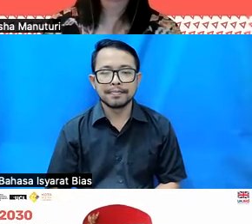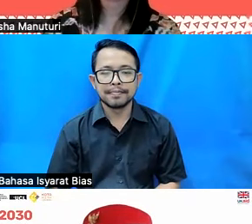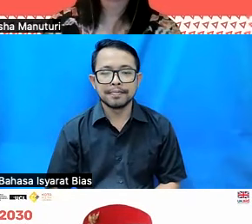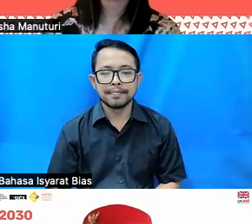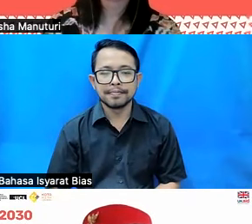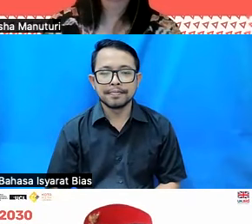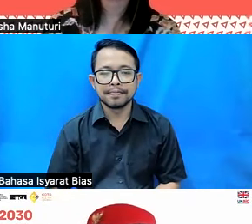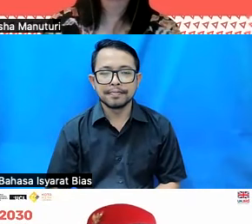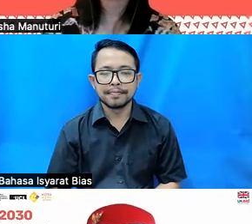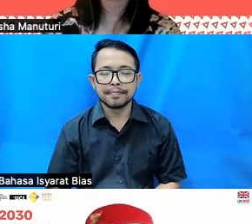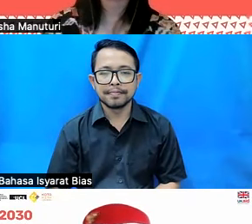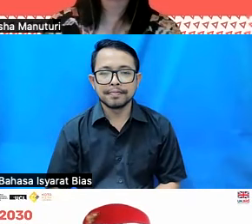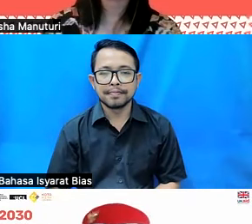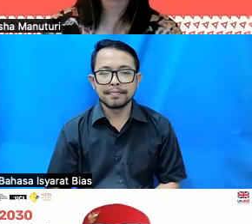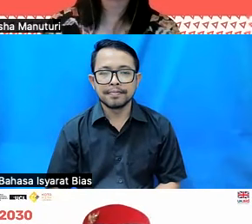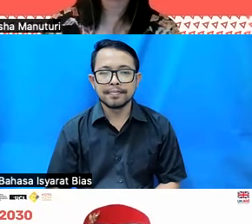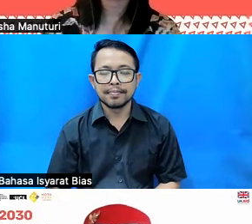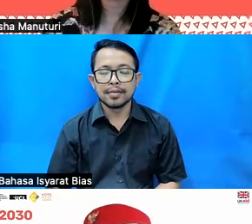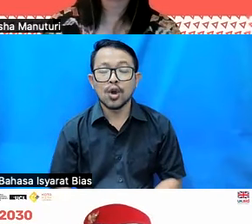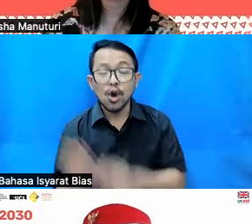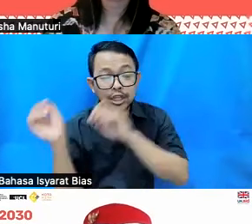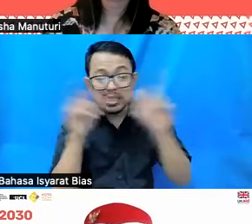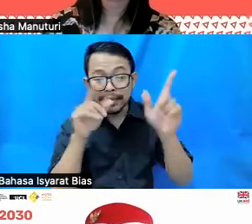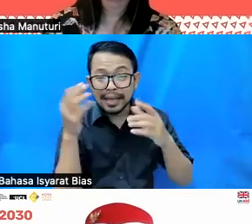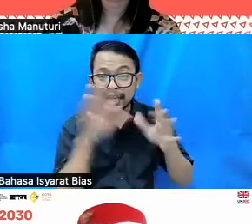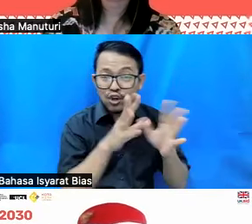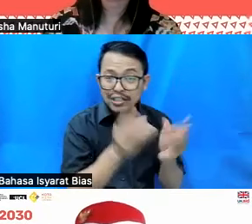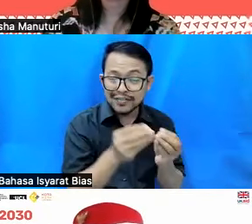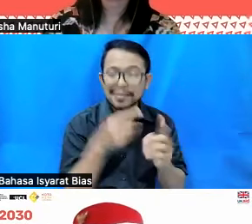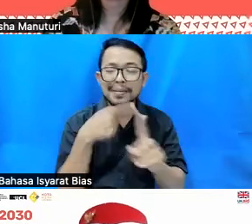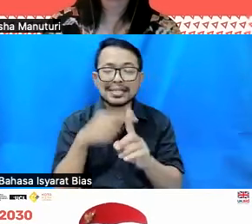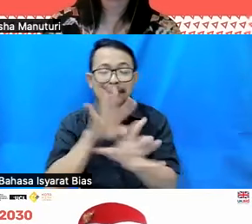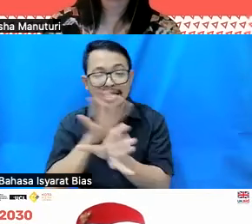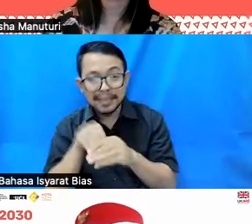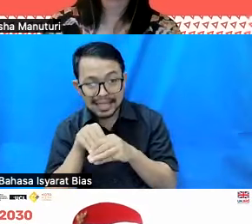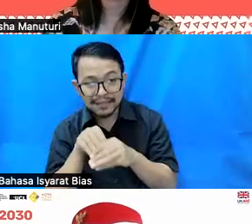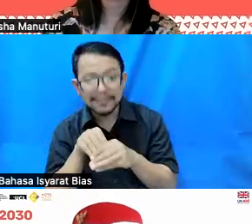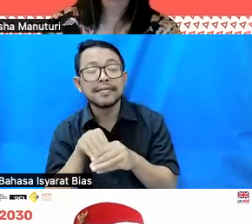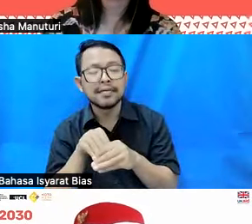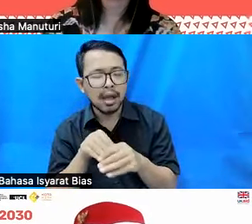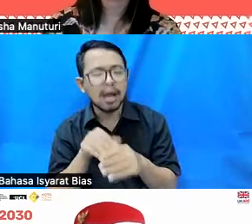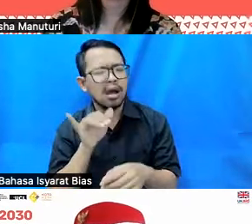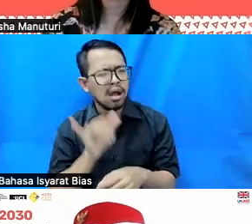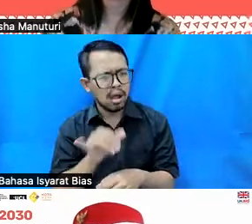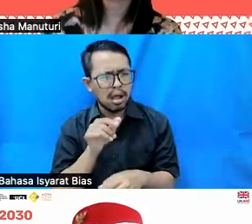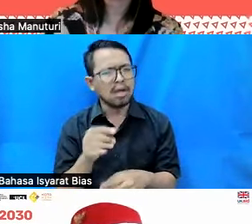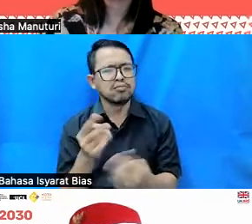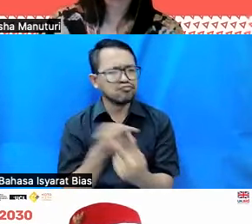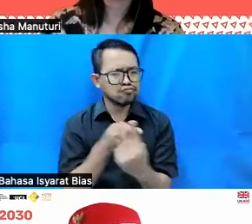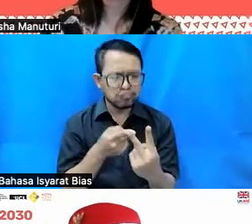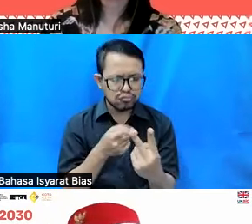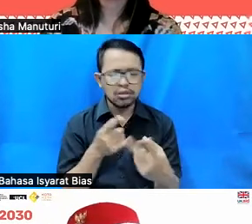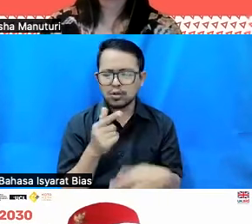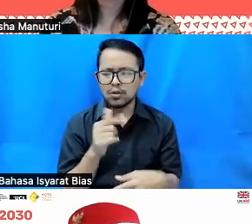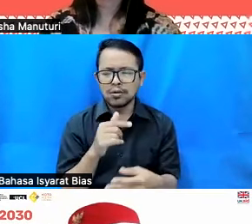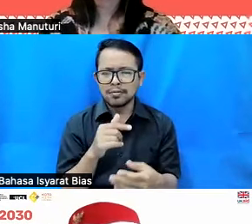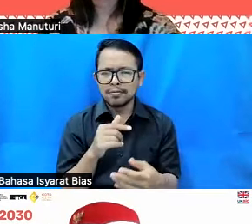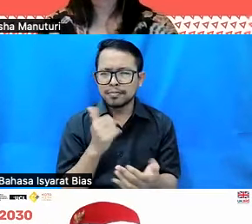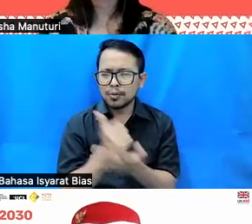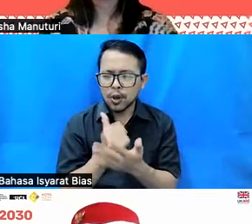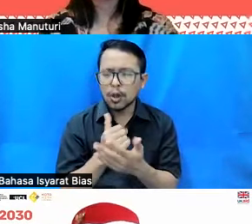to the site actually. So surely the concept of inclusivity and participatory